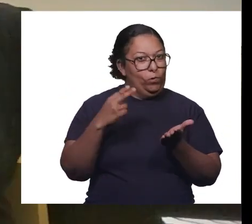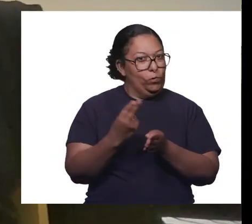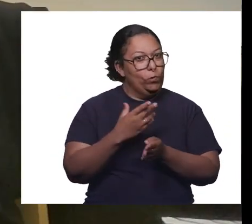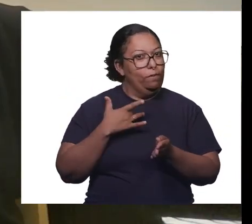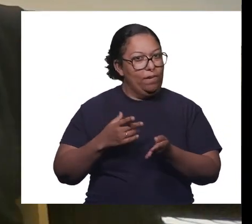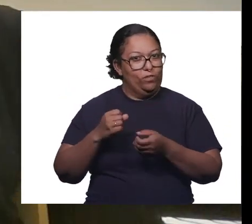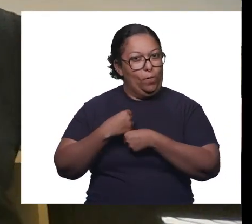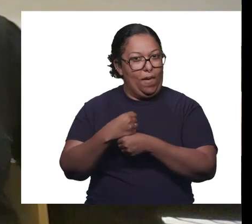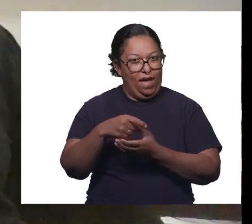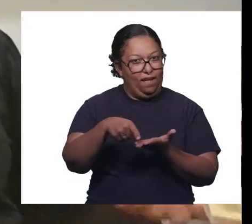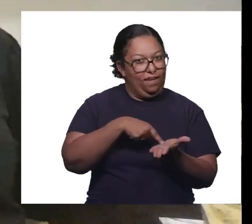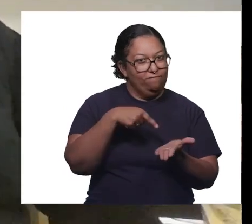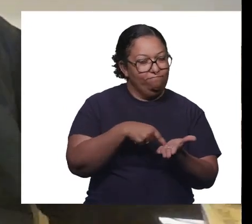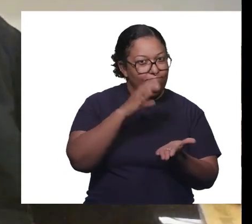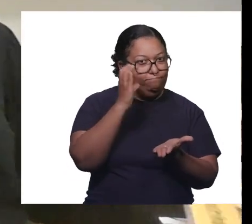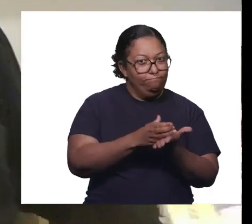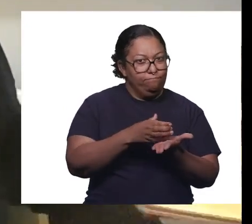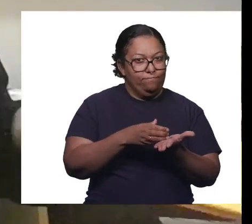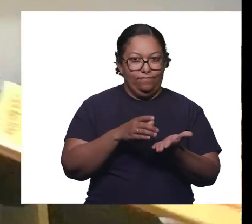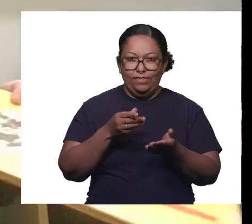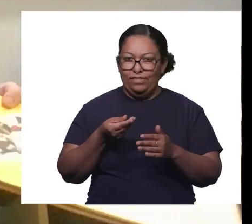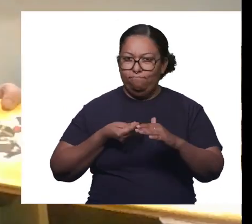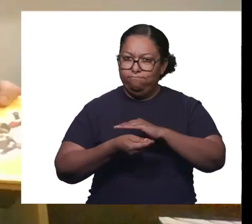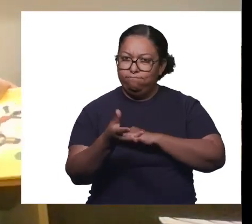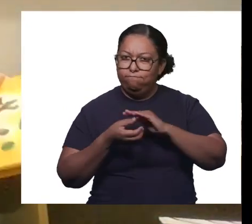more information about himself.